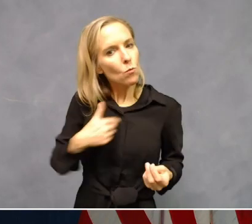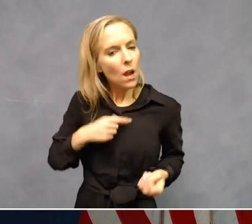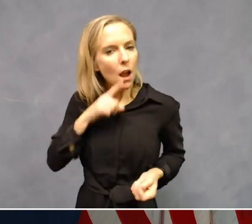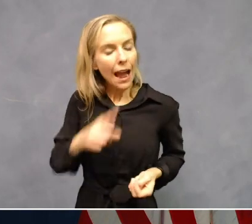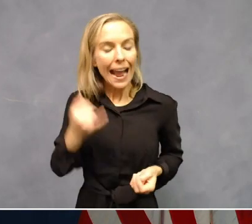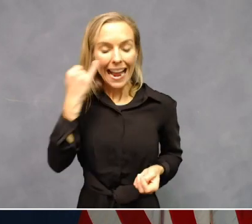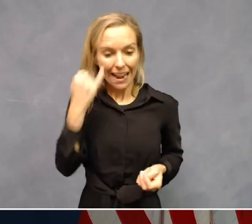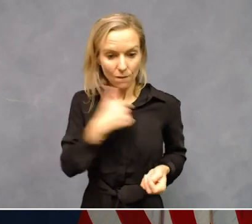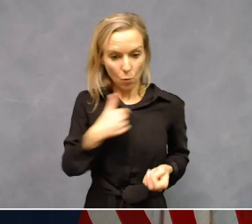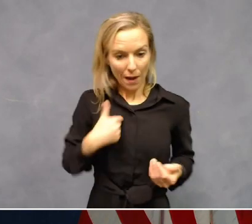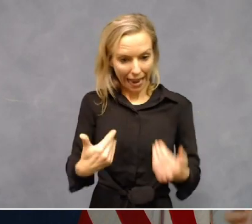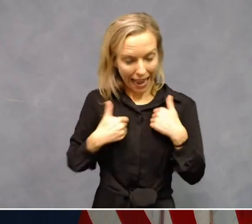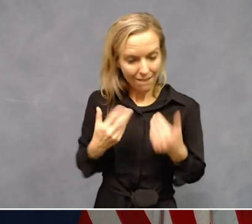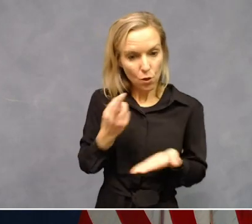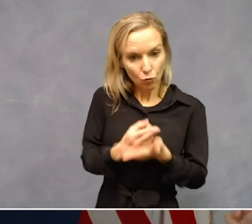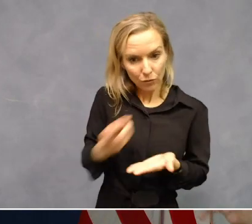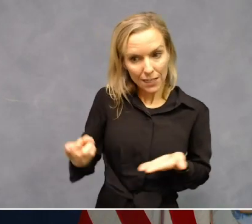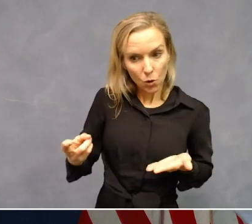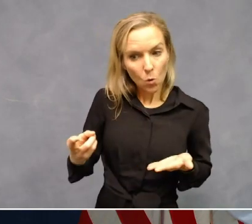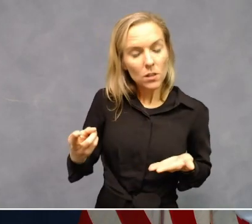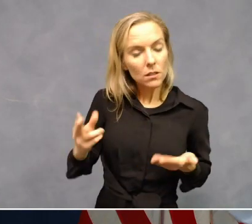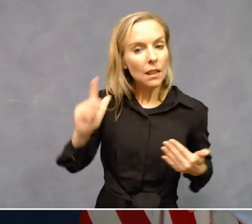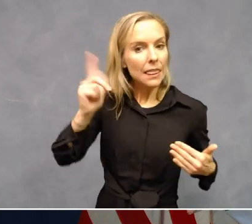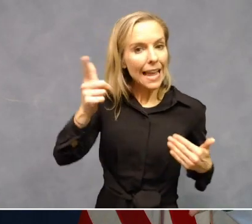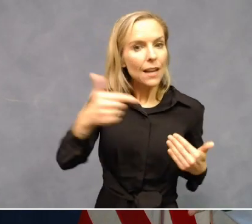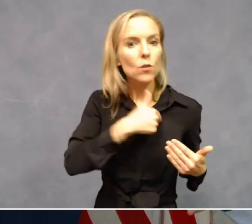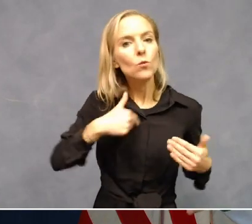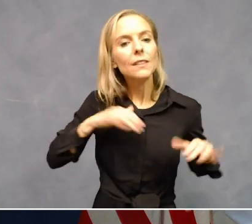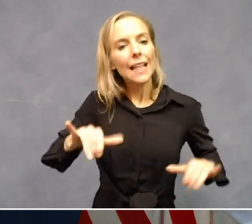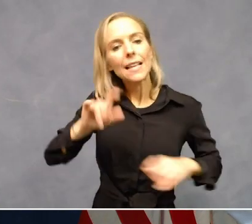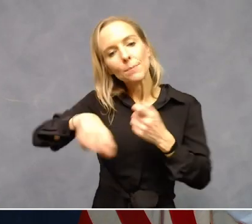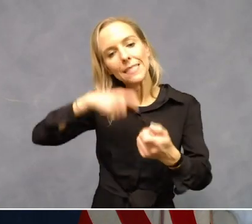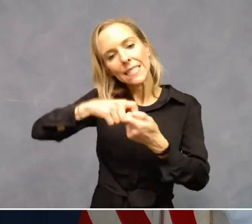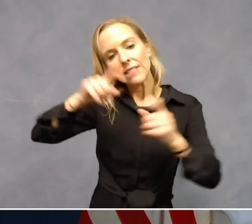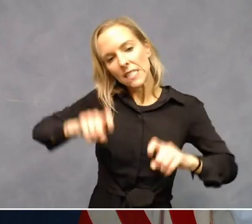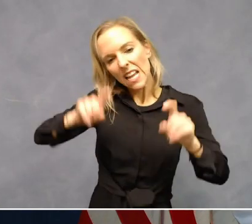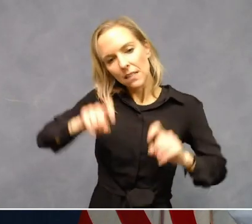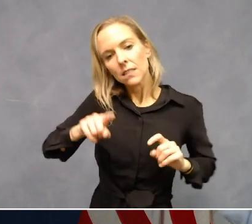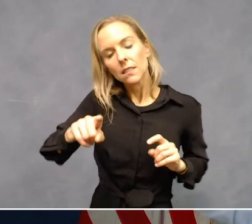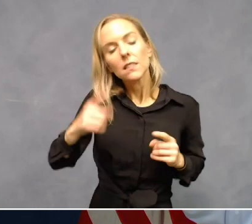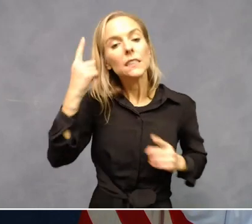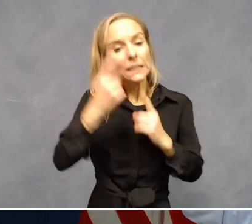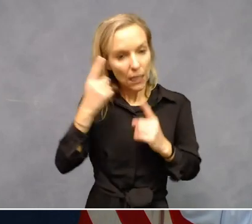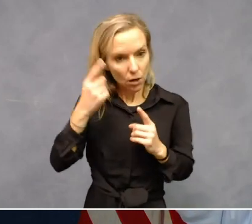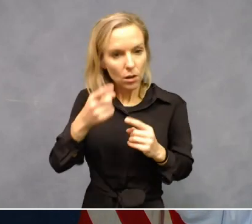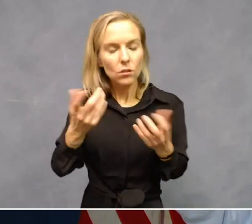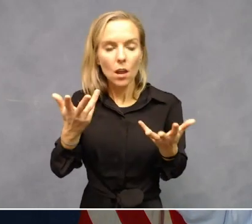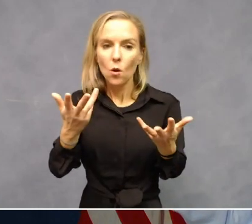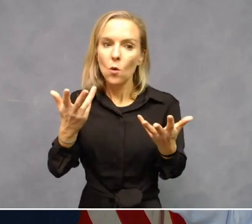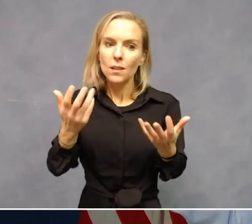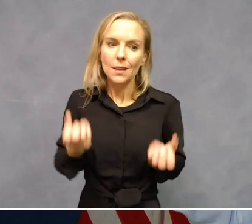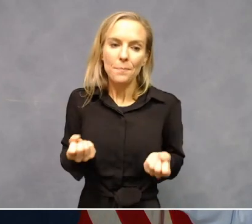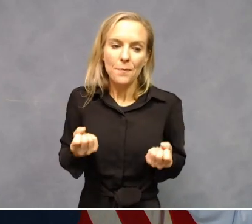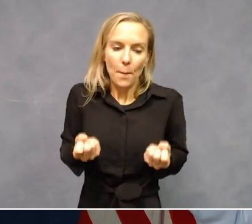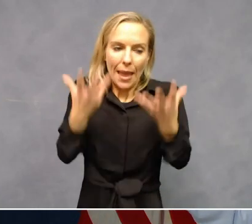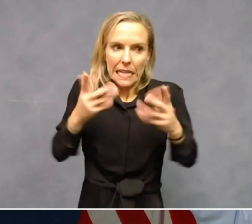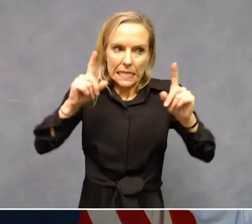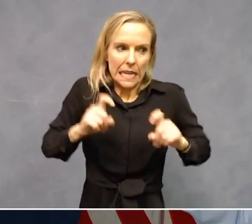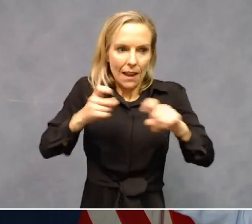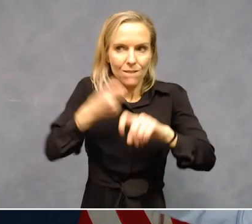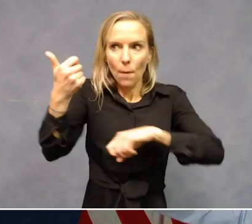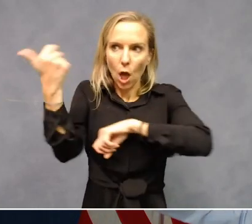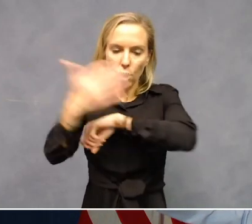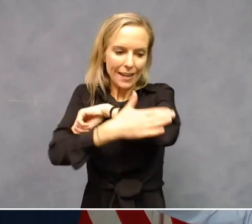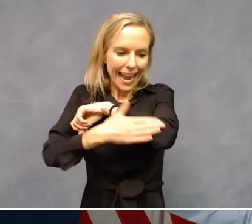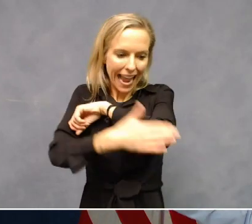the resources later to do this specific testing, we'd consider it. The problem is it takes so much testing from other counties, put it in